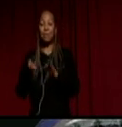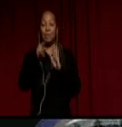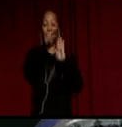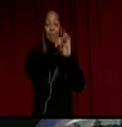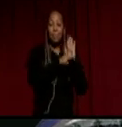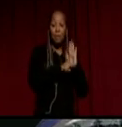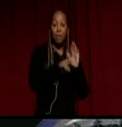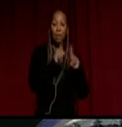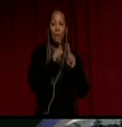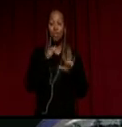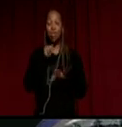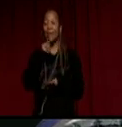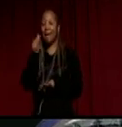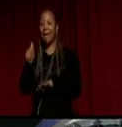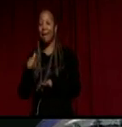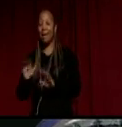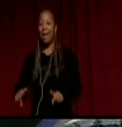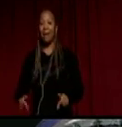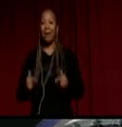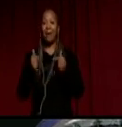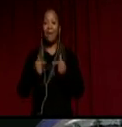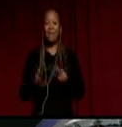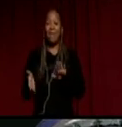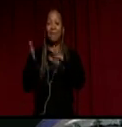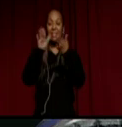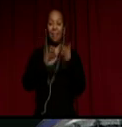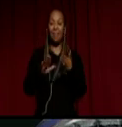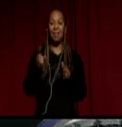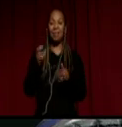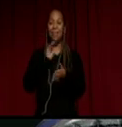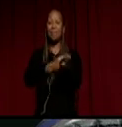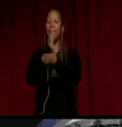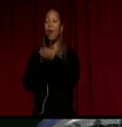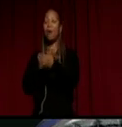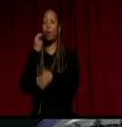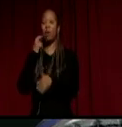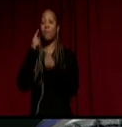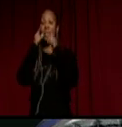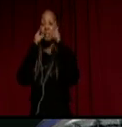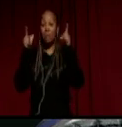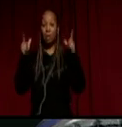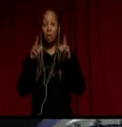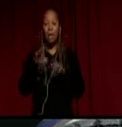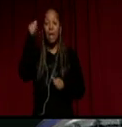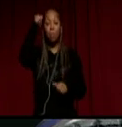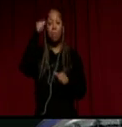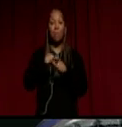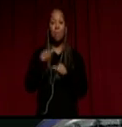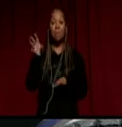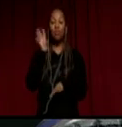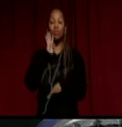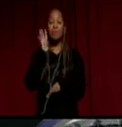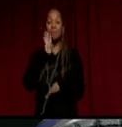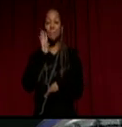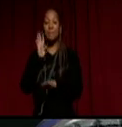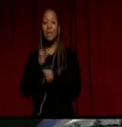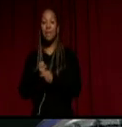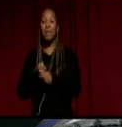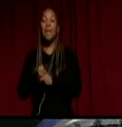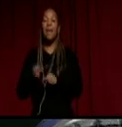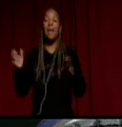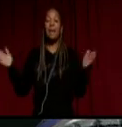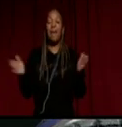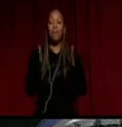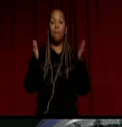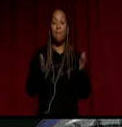cemetery, because you're not. Life and death is in the power of the tongue. And remember that you have to speak affirmations, and you